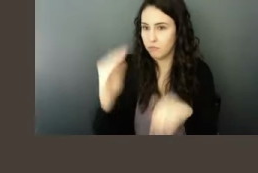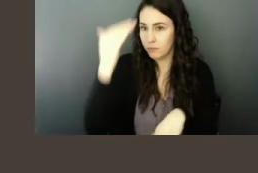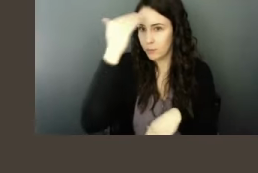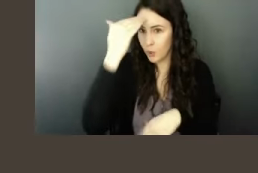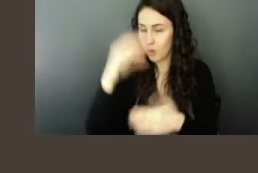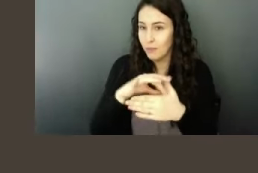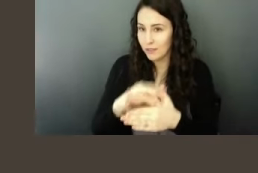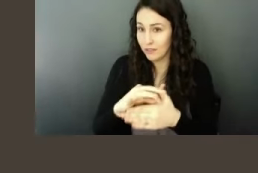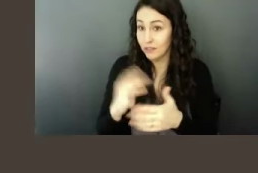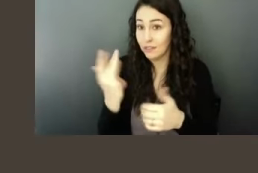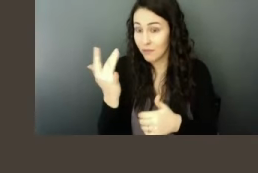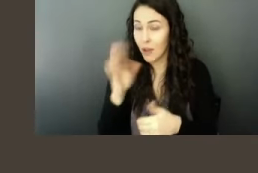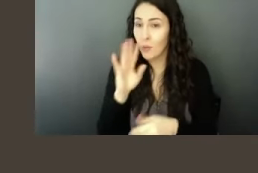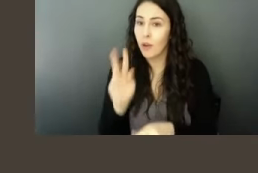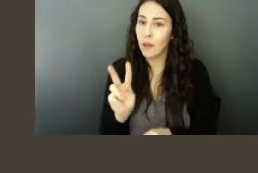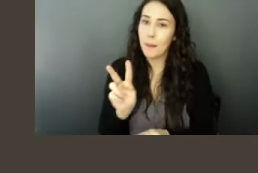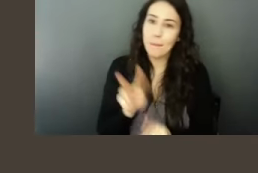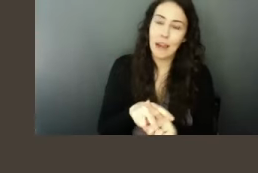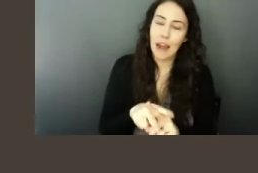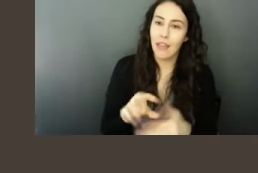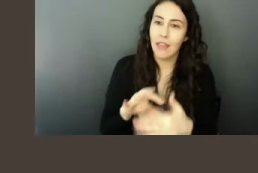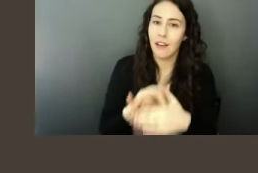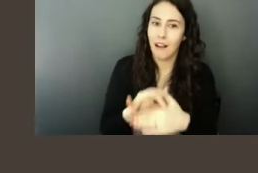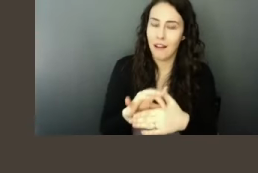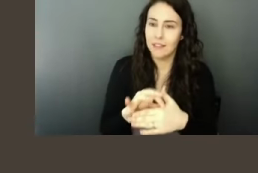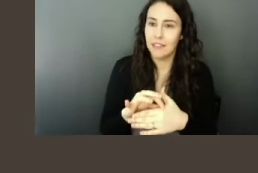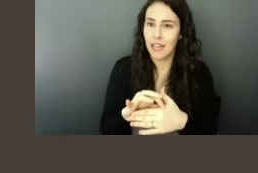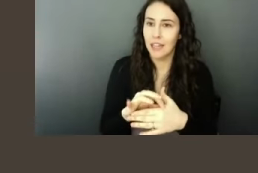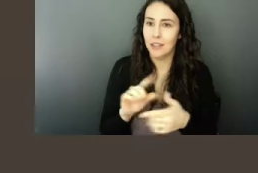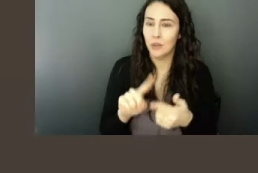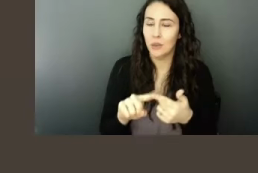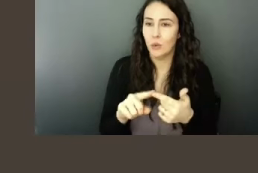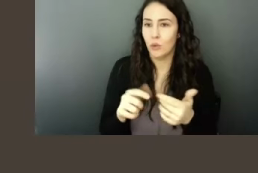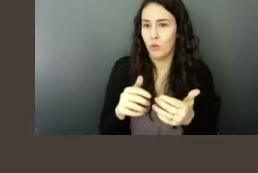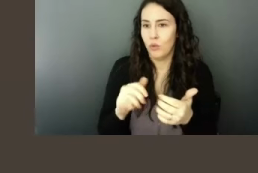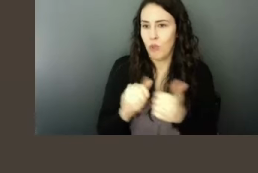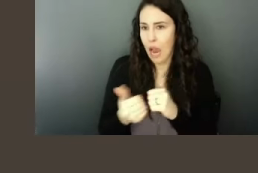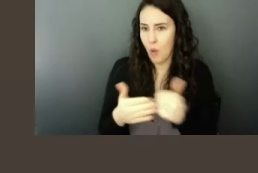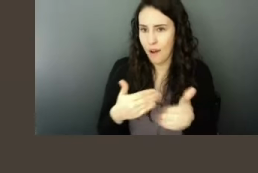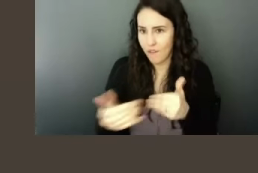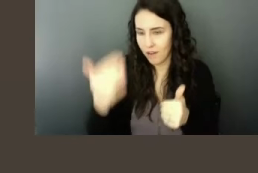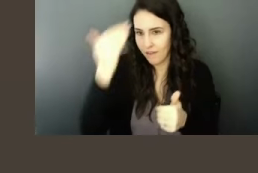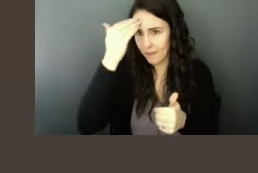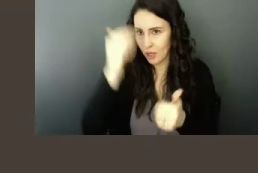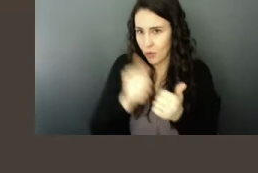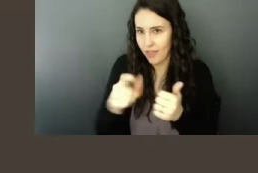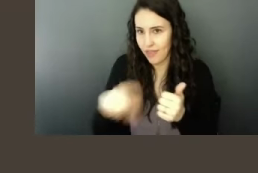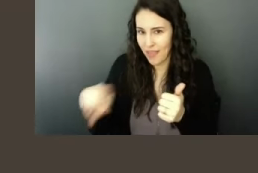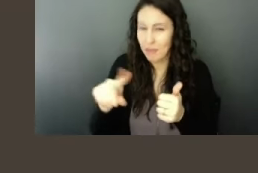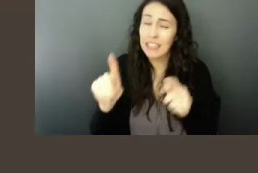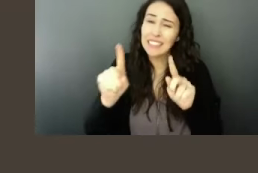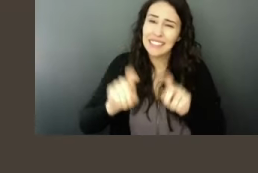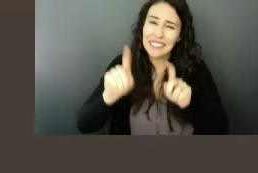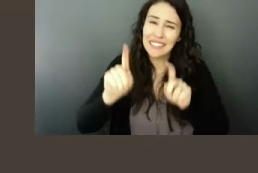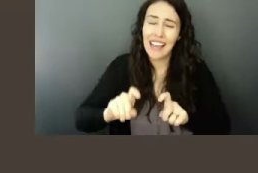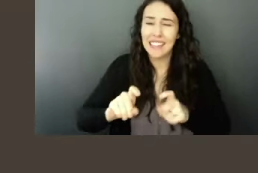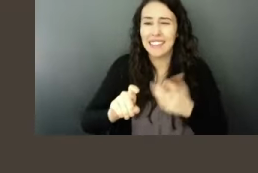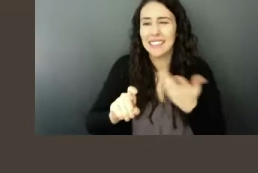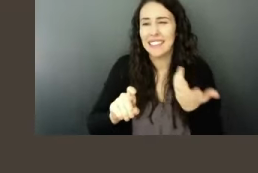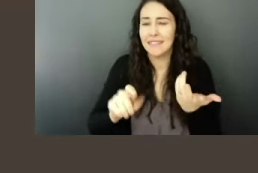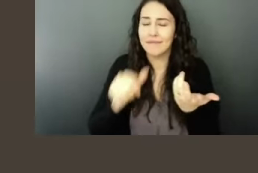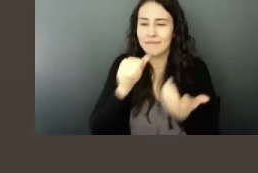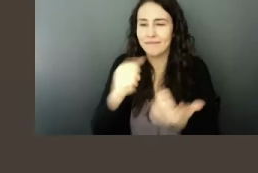way that's familiar for them. And so generally speaking, tests don't necessarily do that. It's sort of, memorize